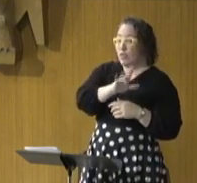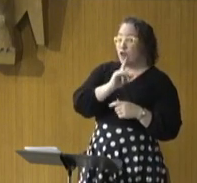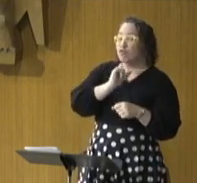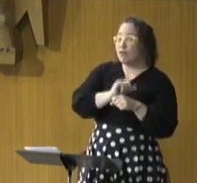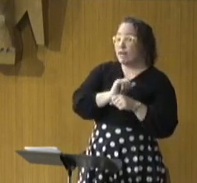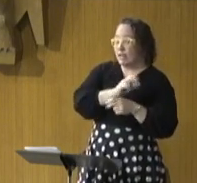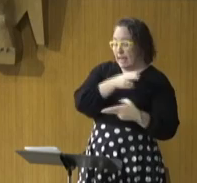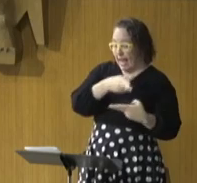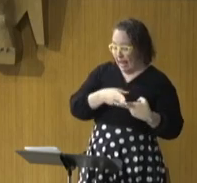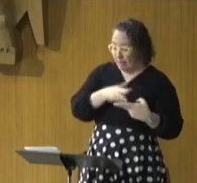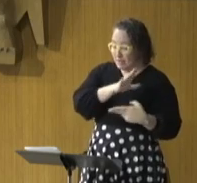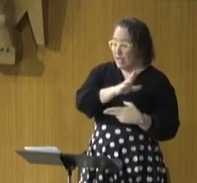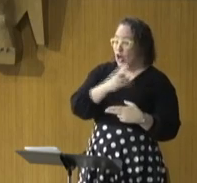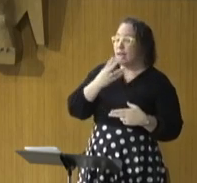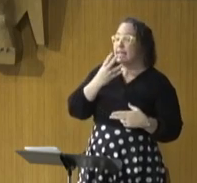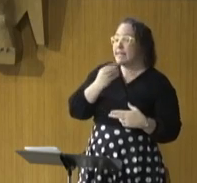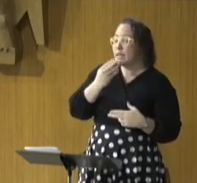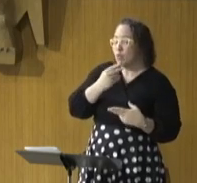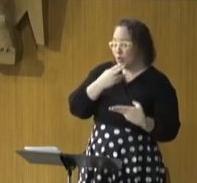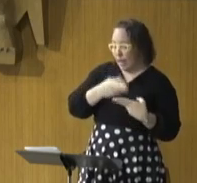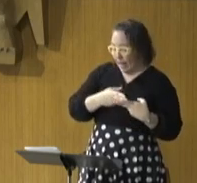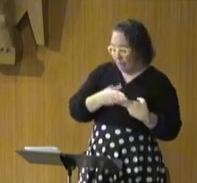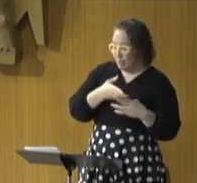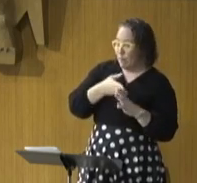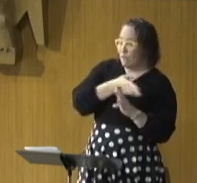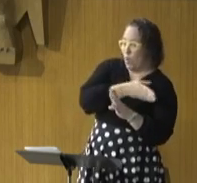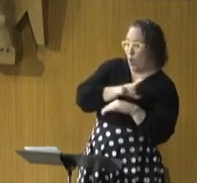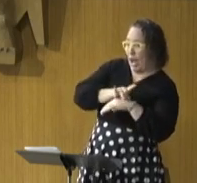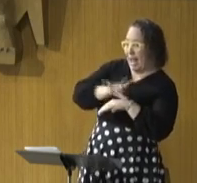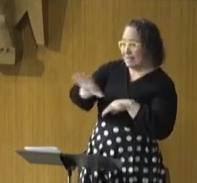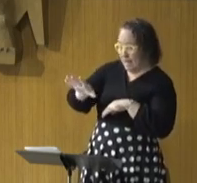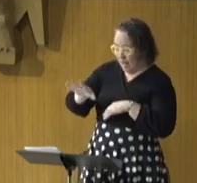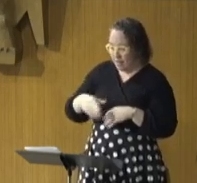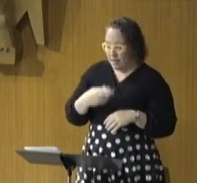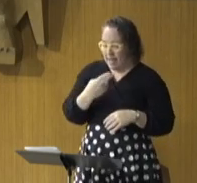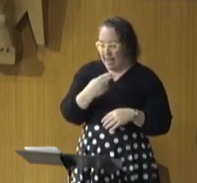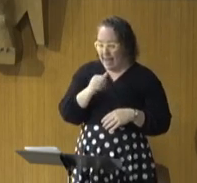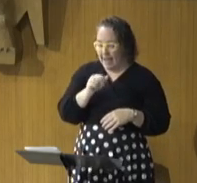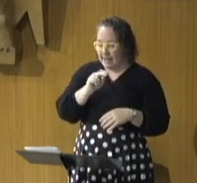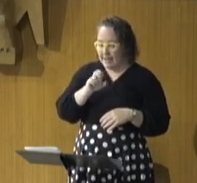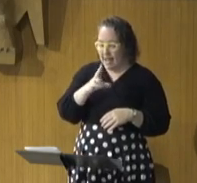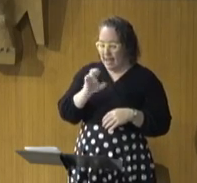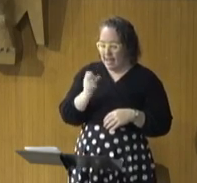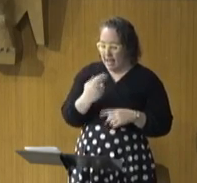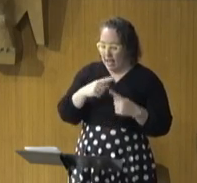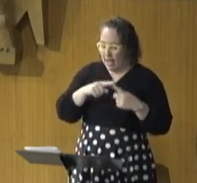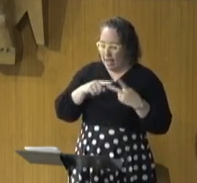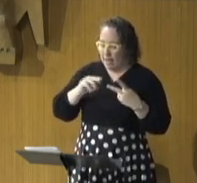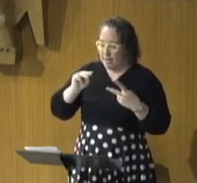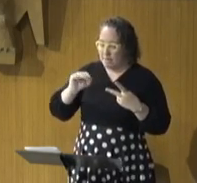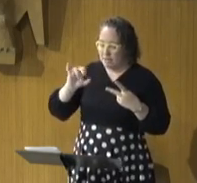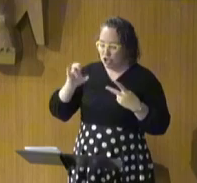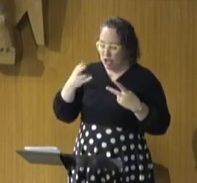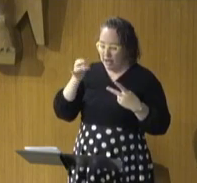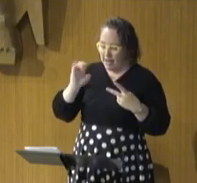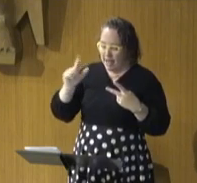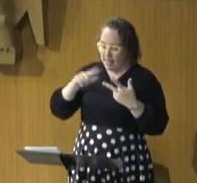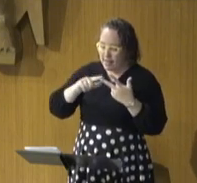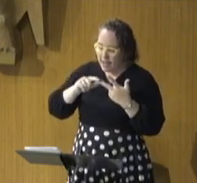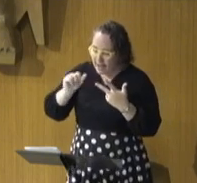names, their Hebrew names pre-exile, are Hananiah, Mishael, and Azariah.